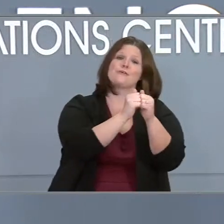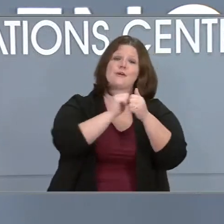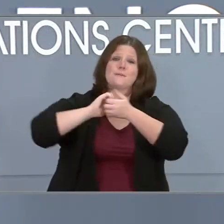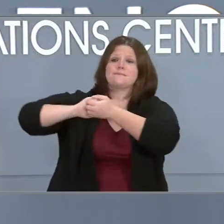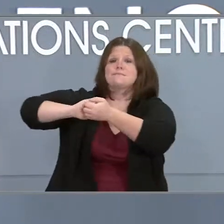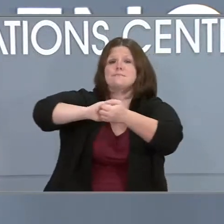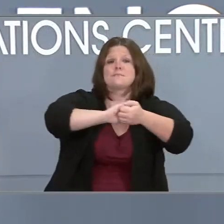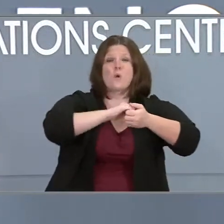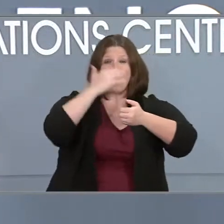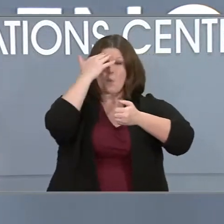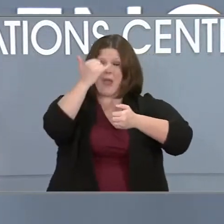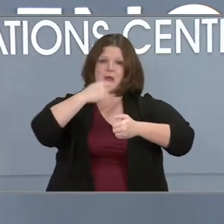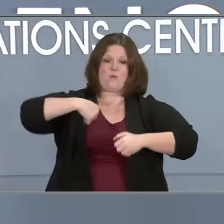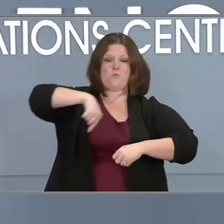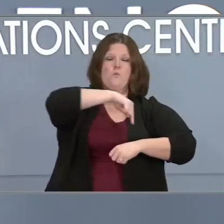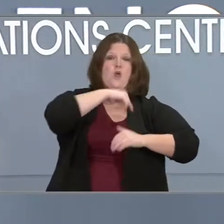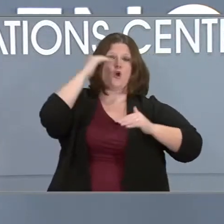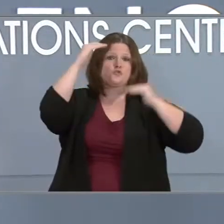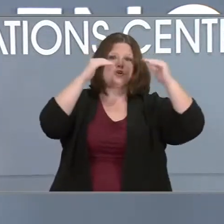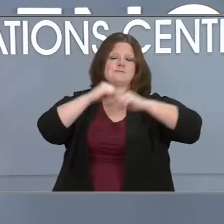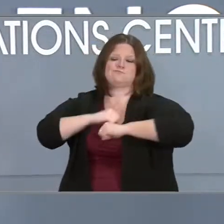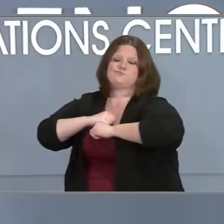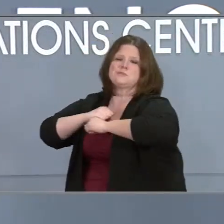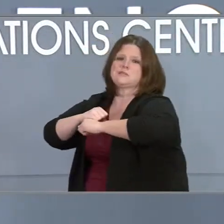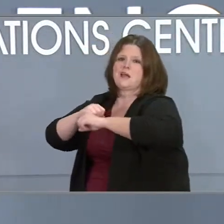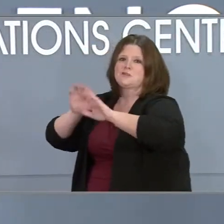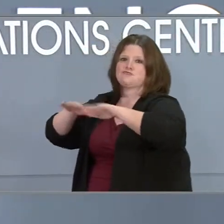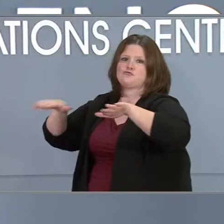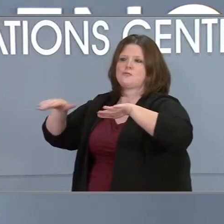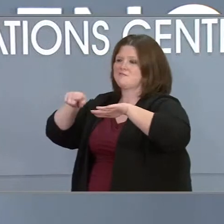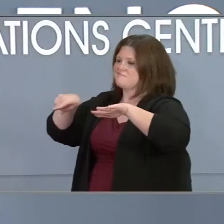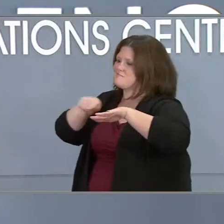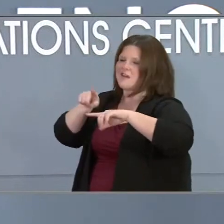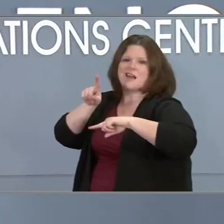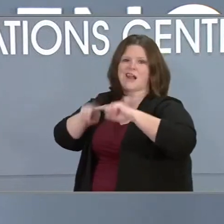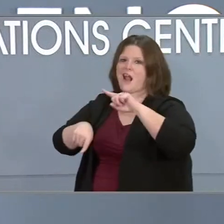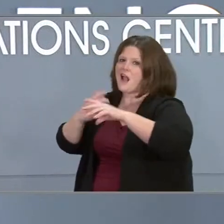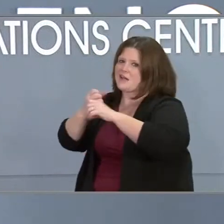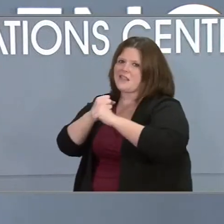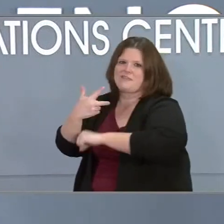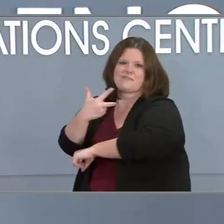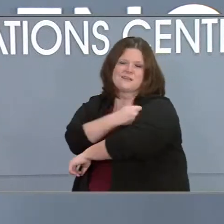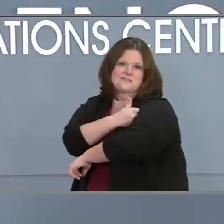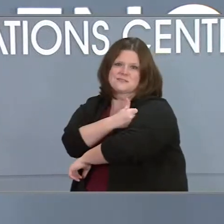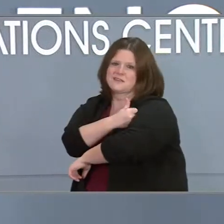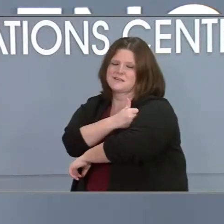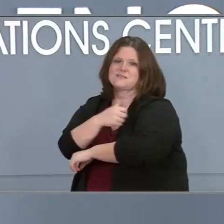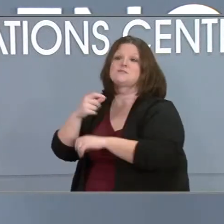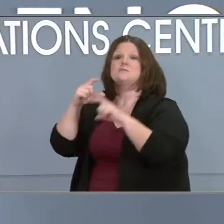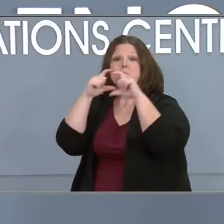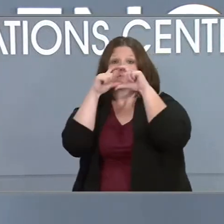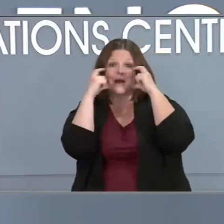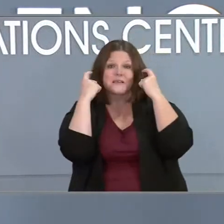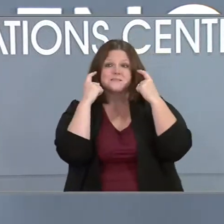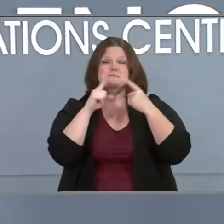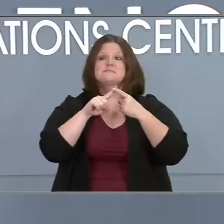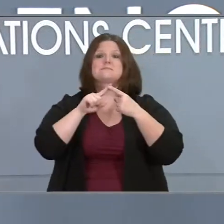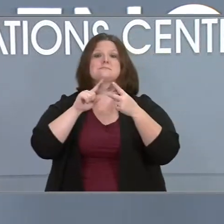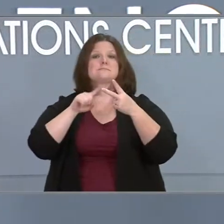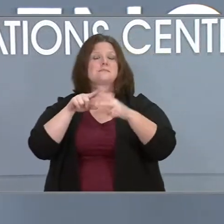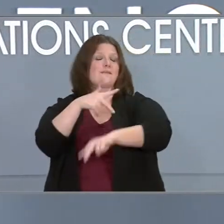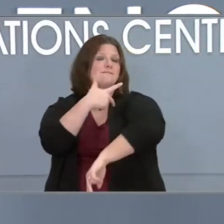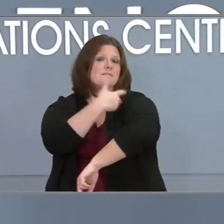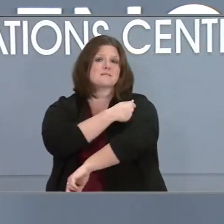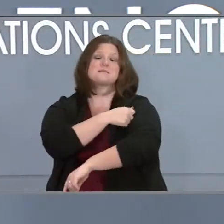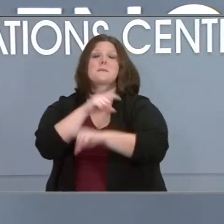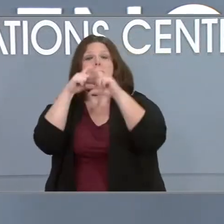can't. So whether it's getting vaccinated, wearing your mask indoors, and protecting each other, I think that's what we all are focused on,